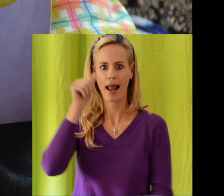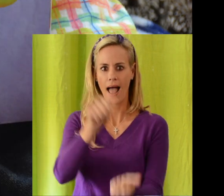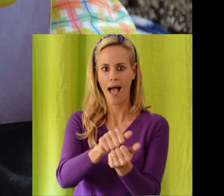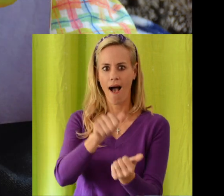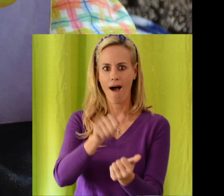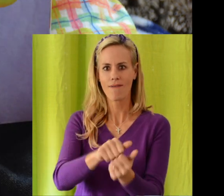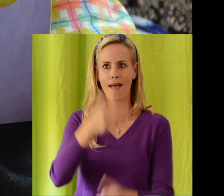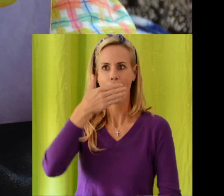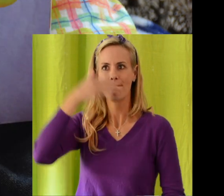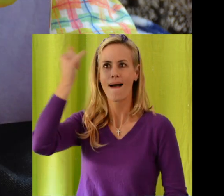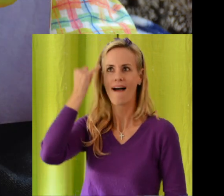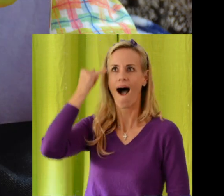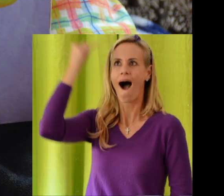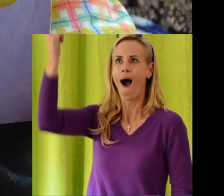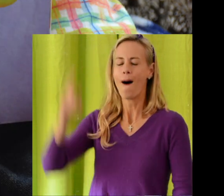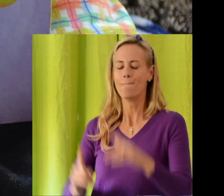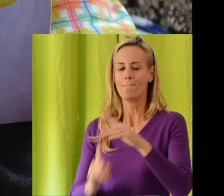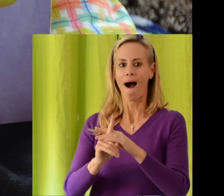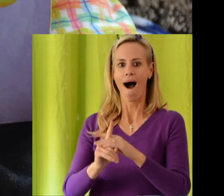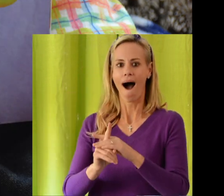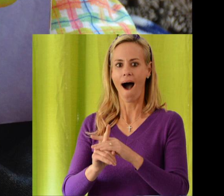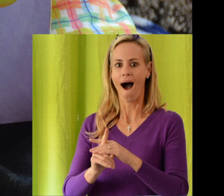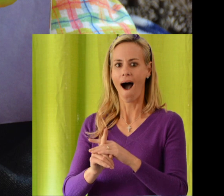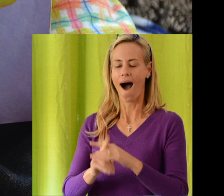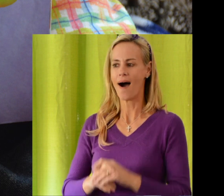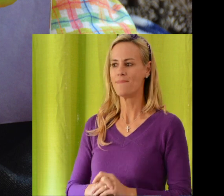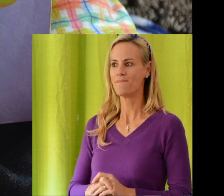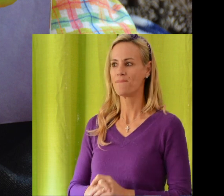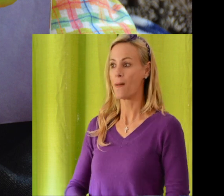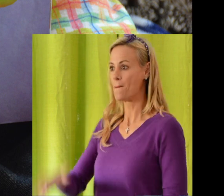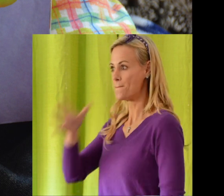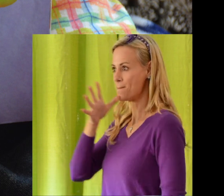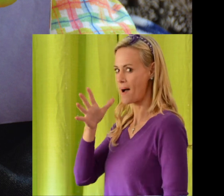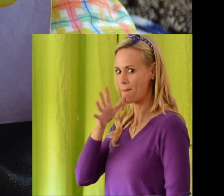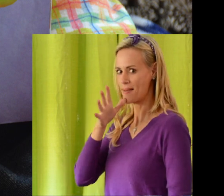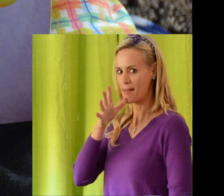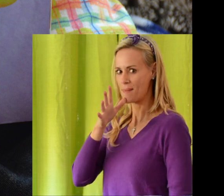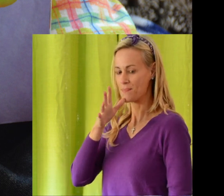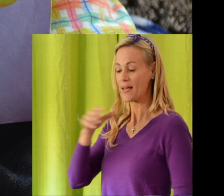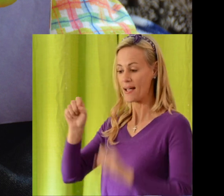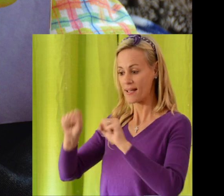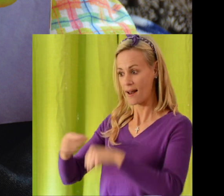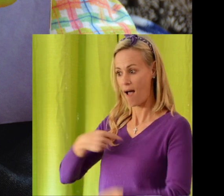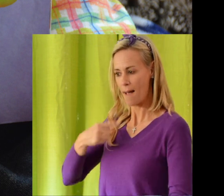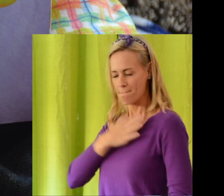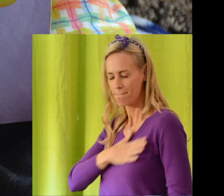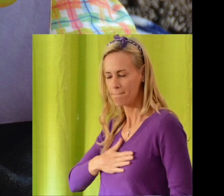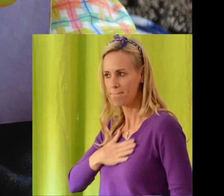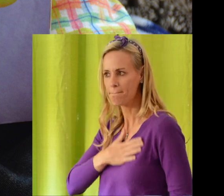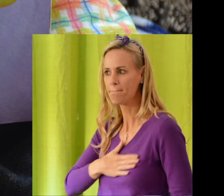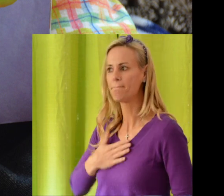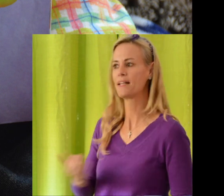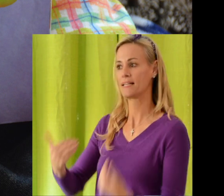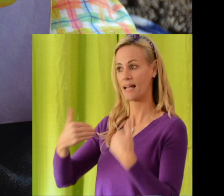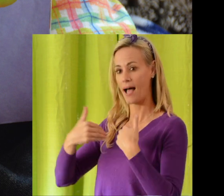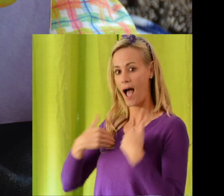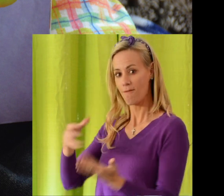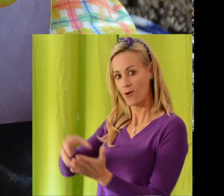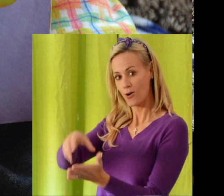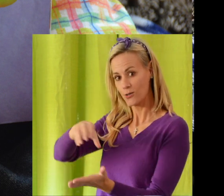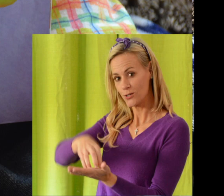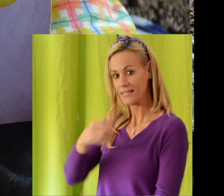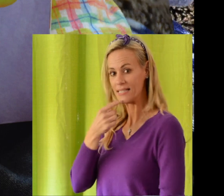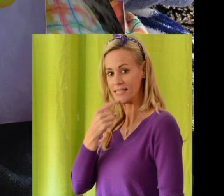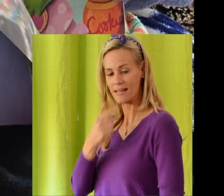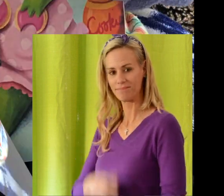Then Alfie had the best idea of all. Mommy, may I please have a cookie?